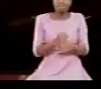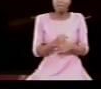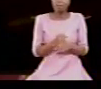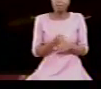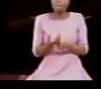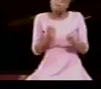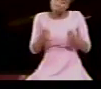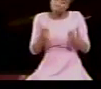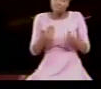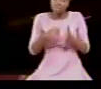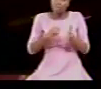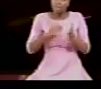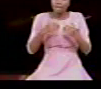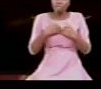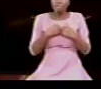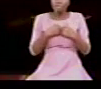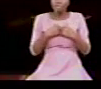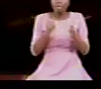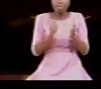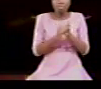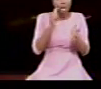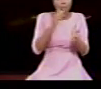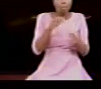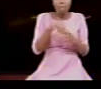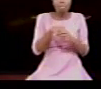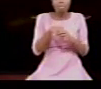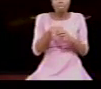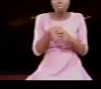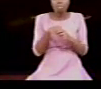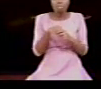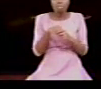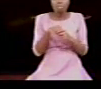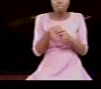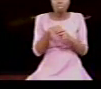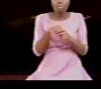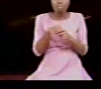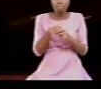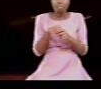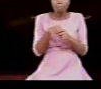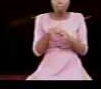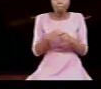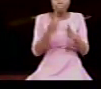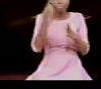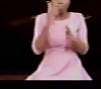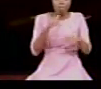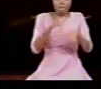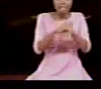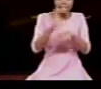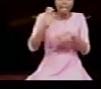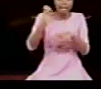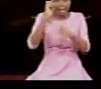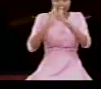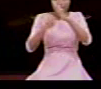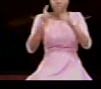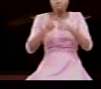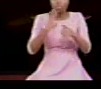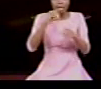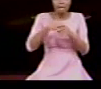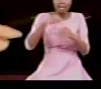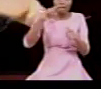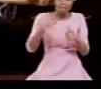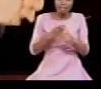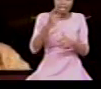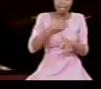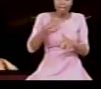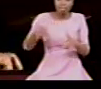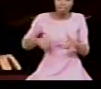have. Take. Look at that woman that God sent a letter to her in 1 Kings 17. Doesn't